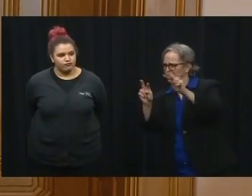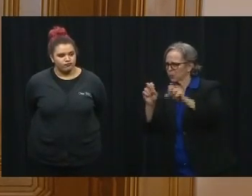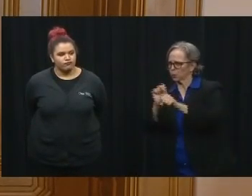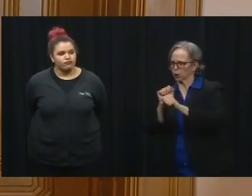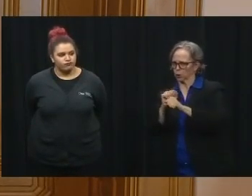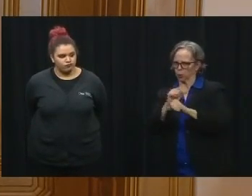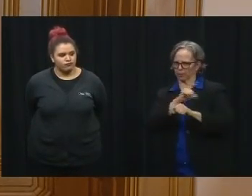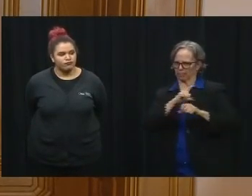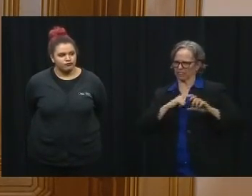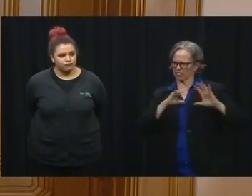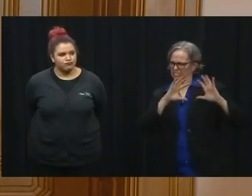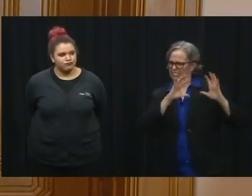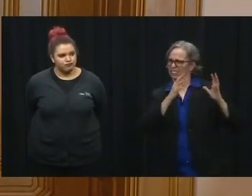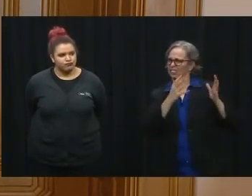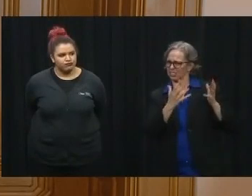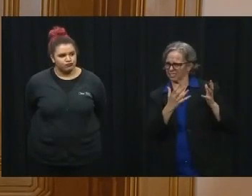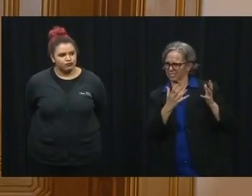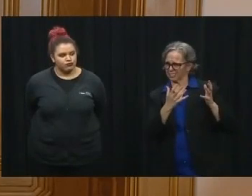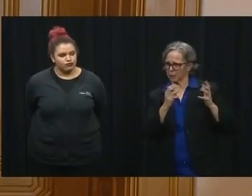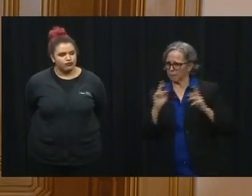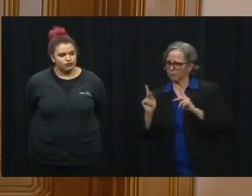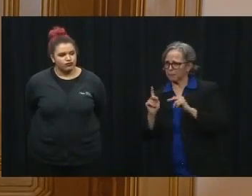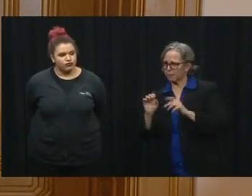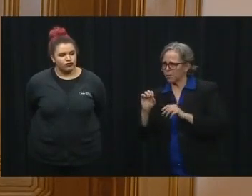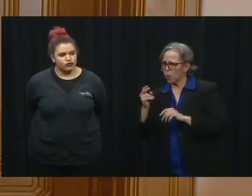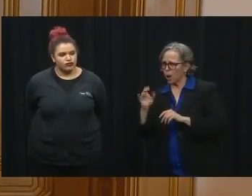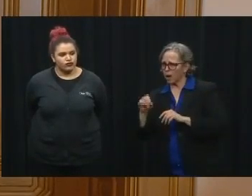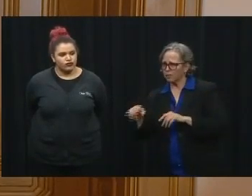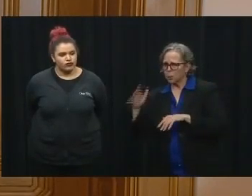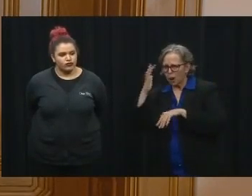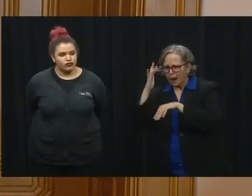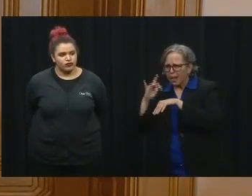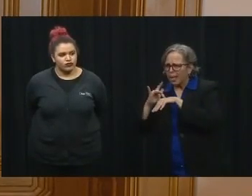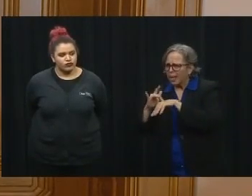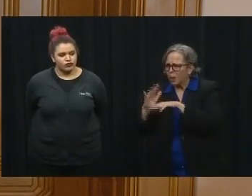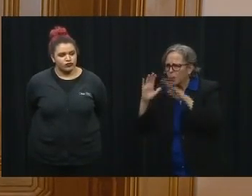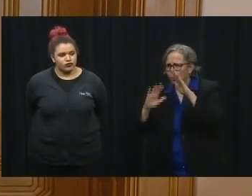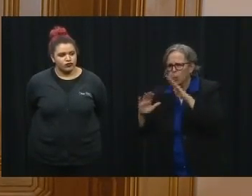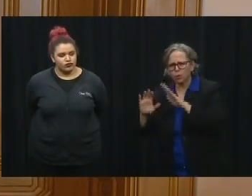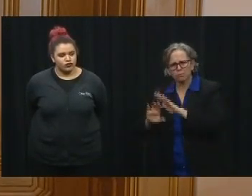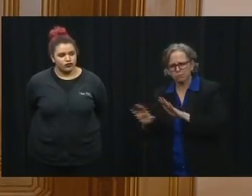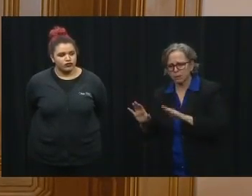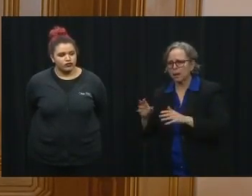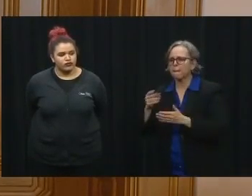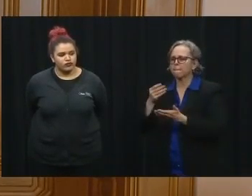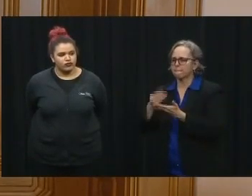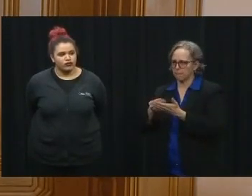there, and they should continue to apply. That's what we want them to do.